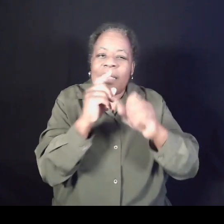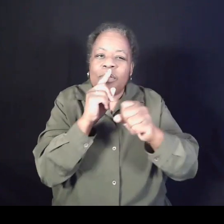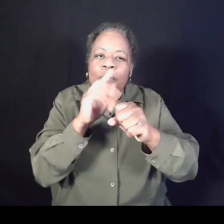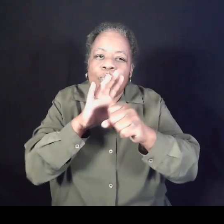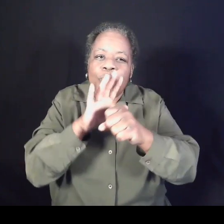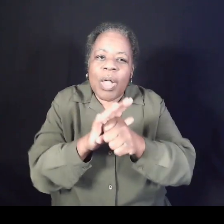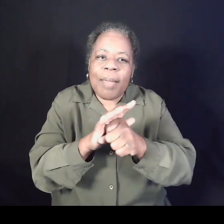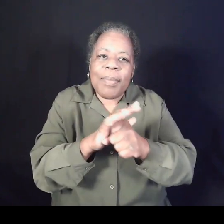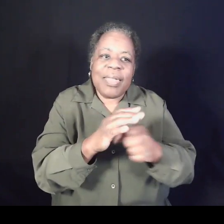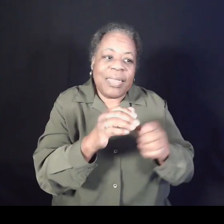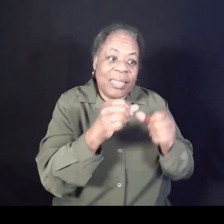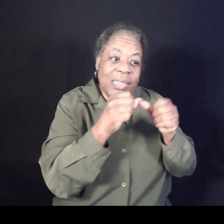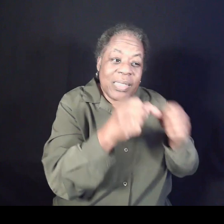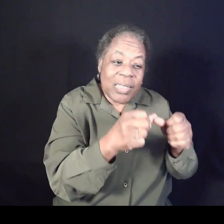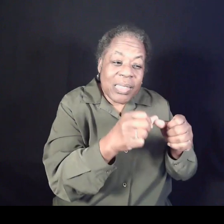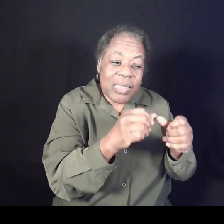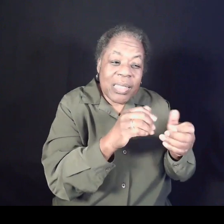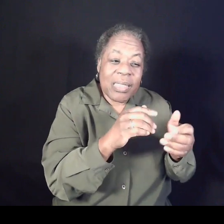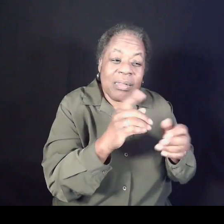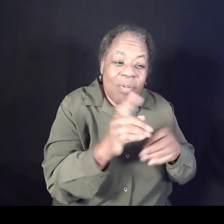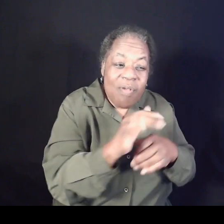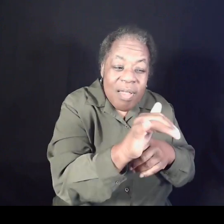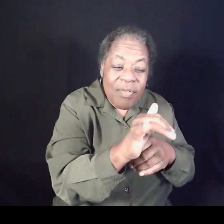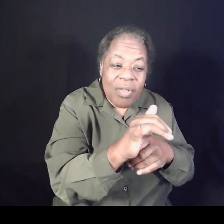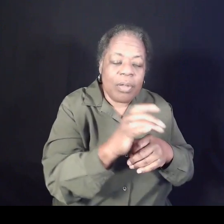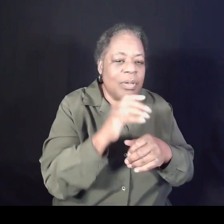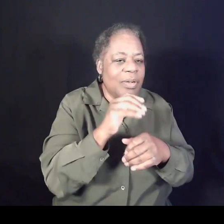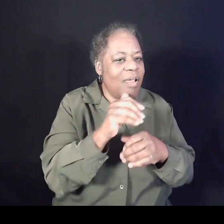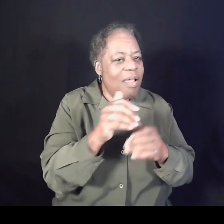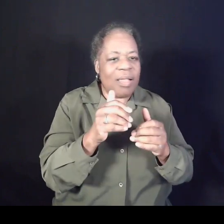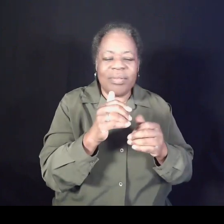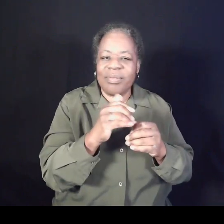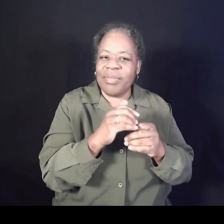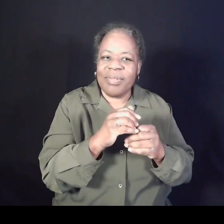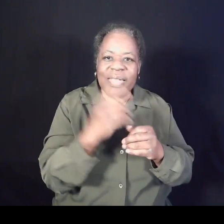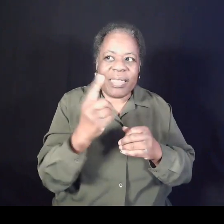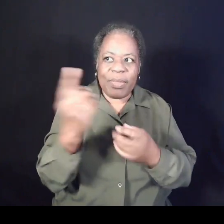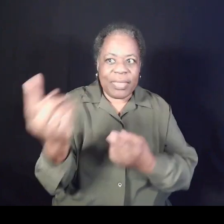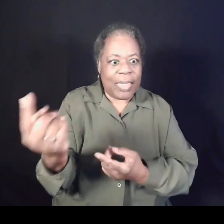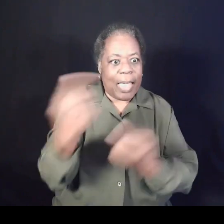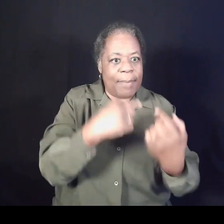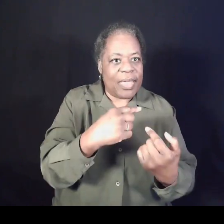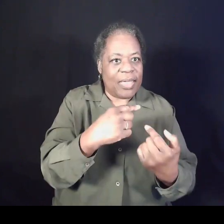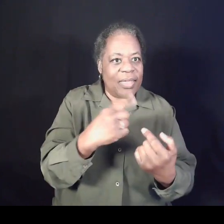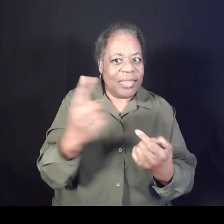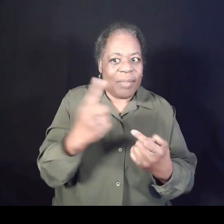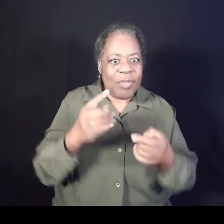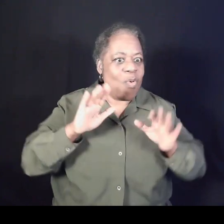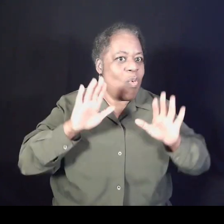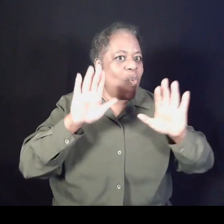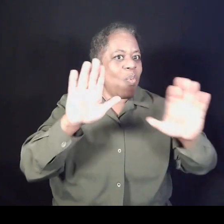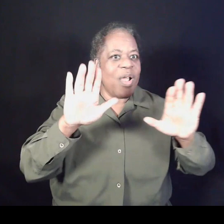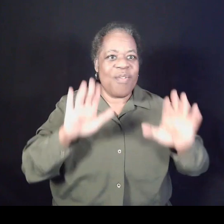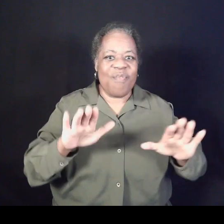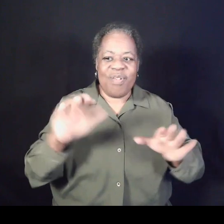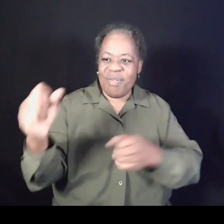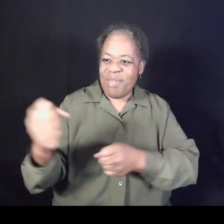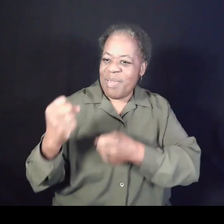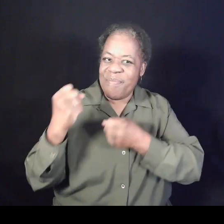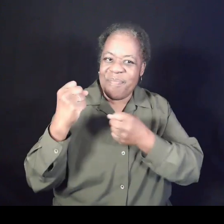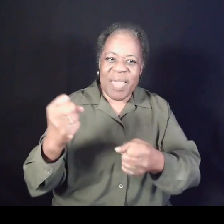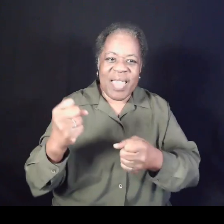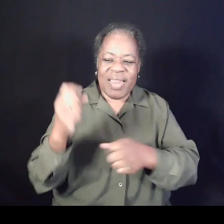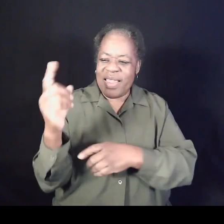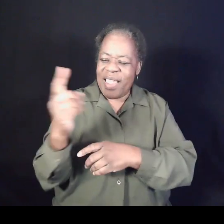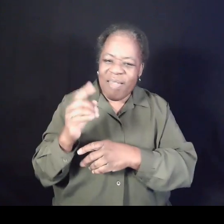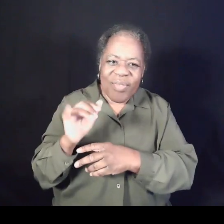won't always be that way. Someone was coming, someone wonderful and mighty and